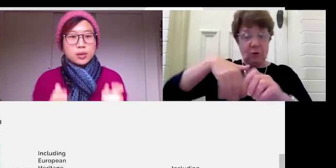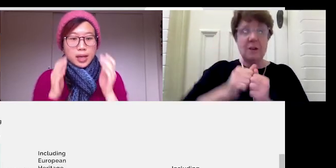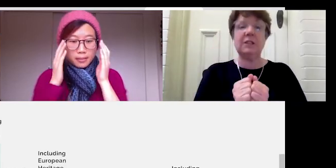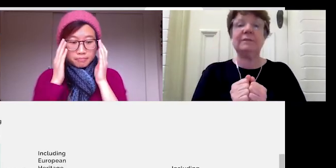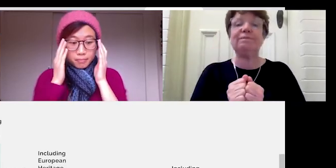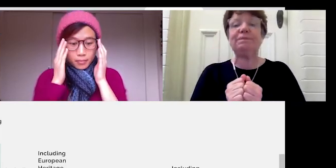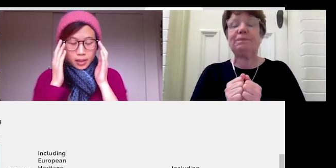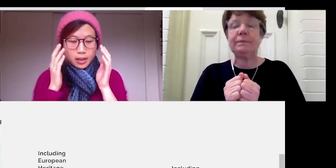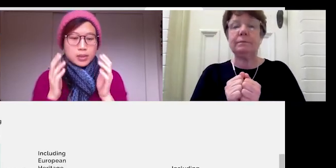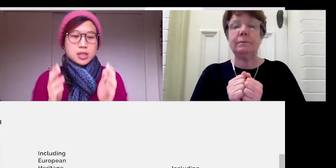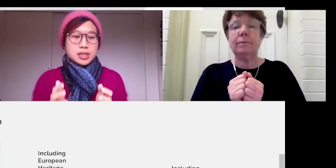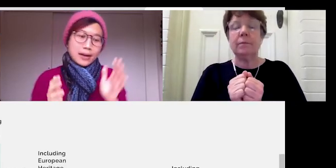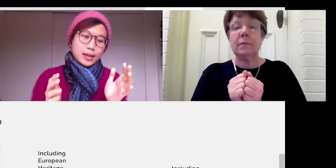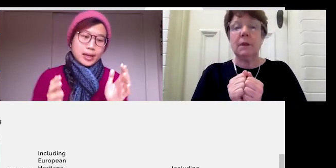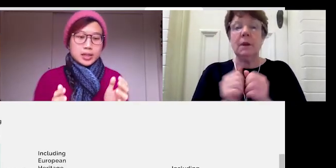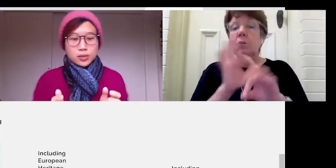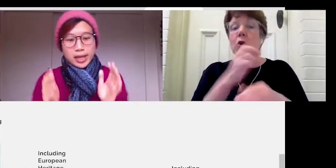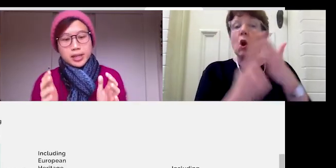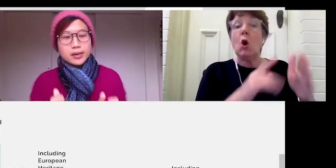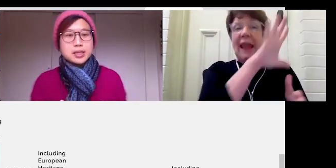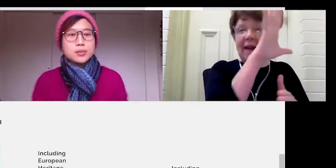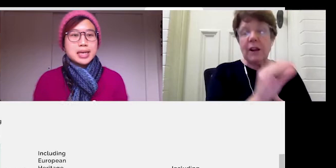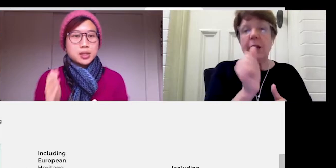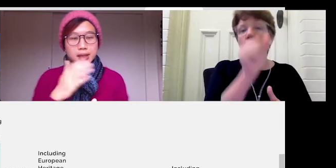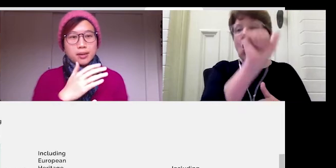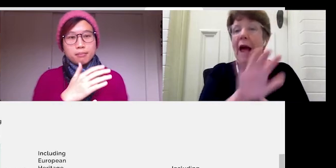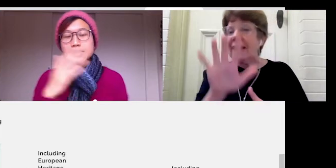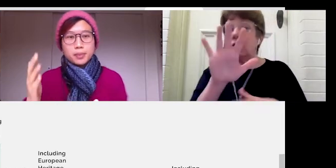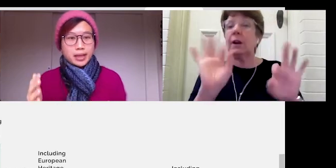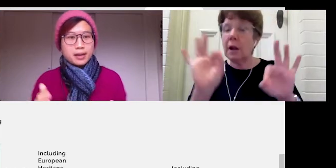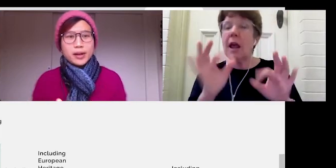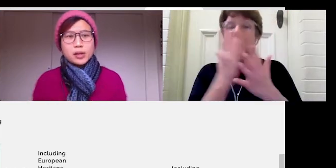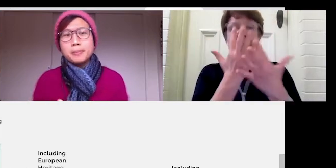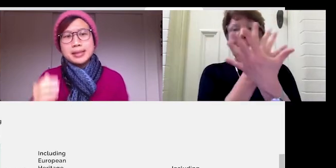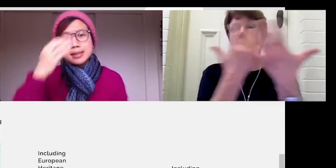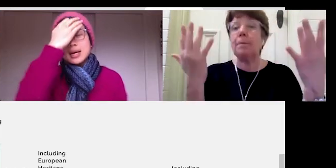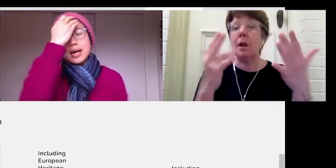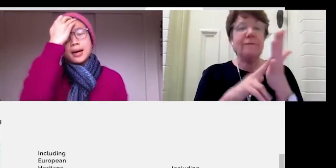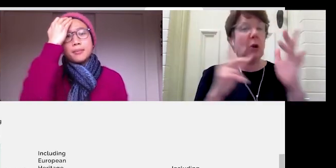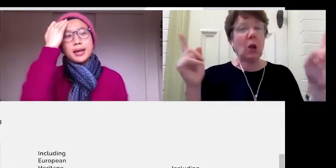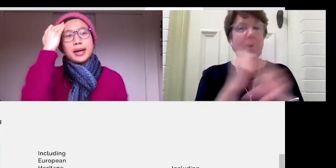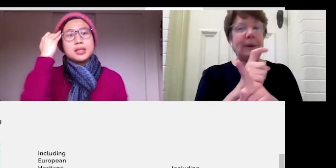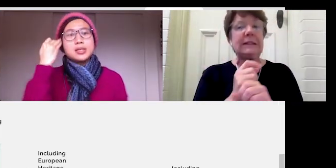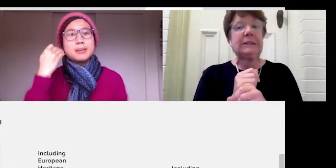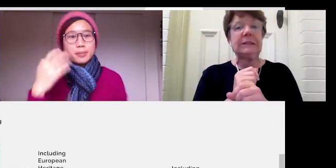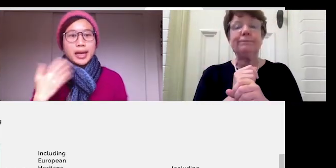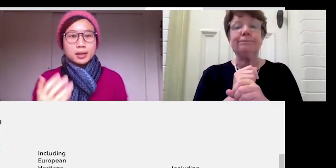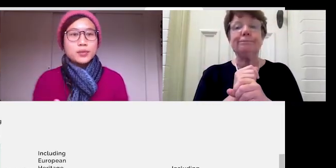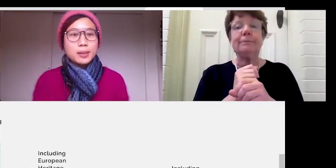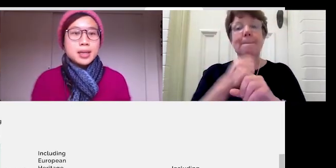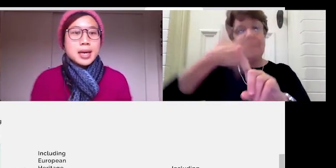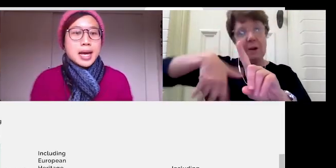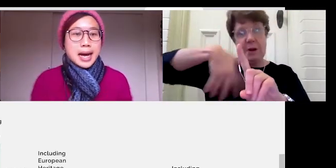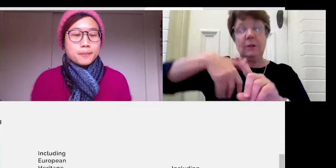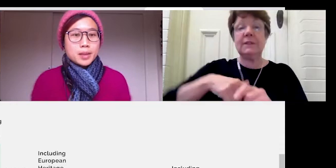just, it wasn't just African heritage or Asian heritage. It was actually multiple and very complex heritages that people hailed